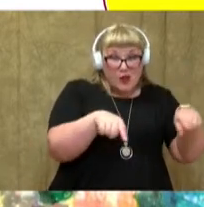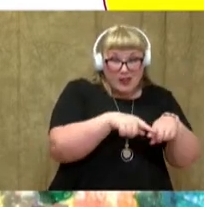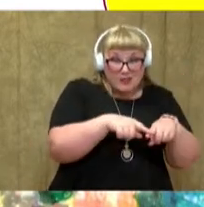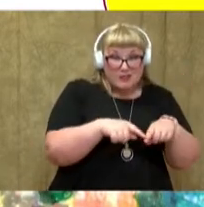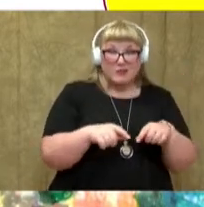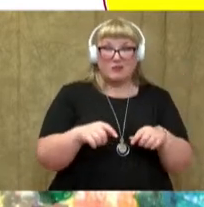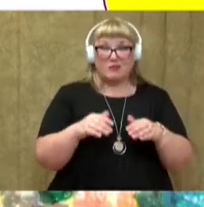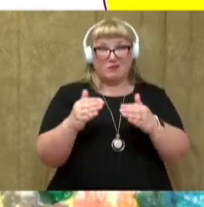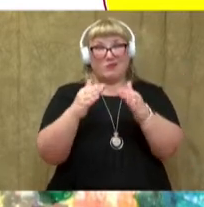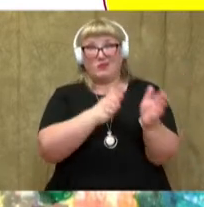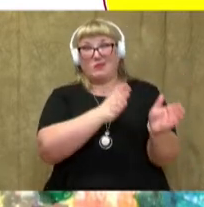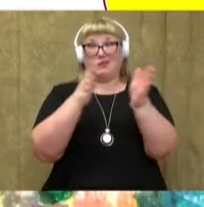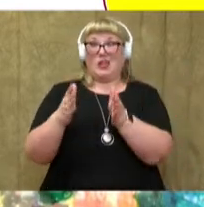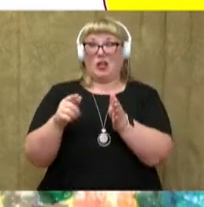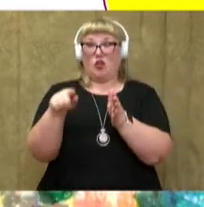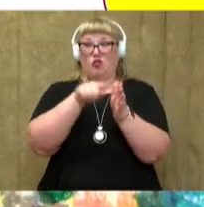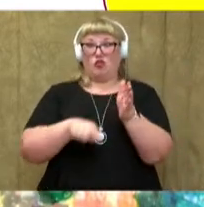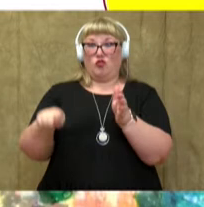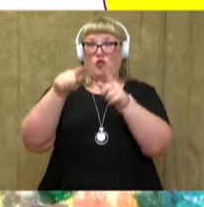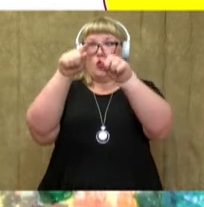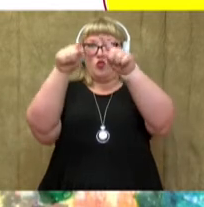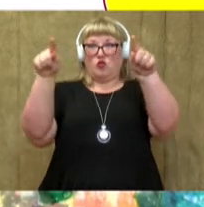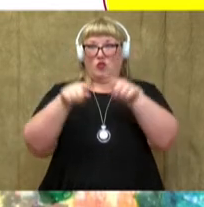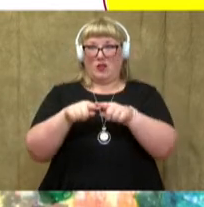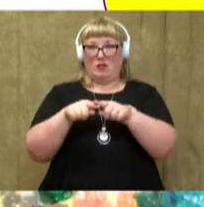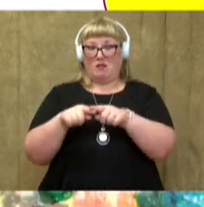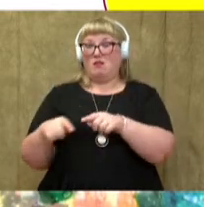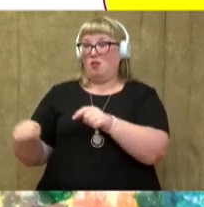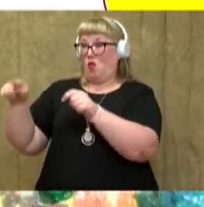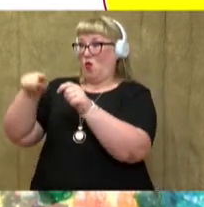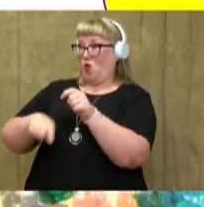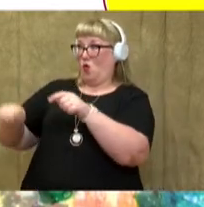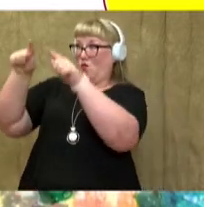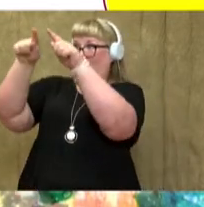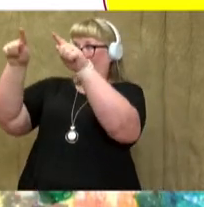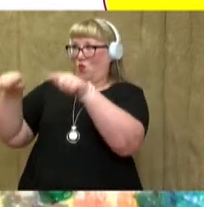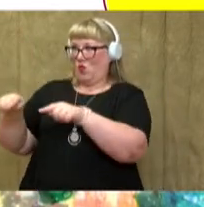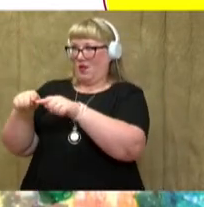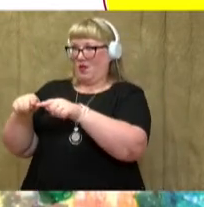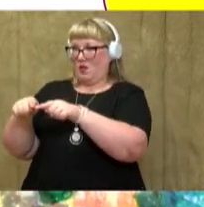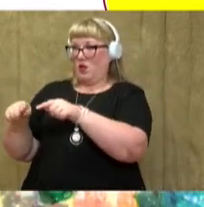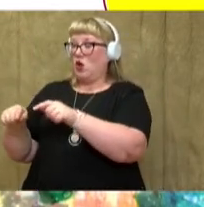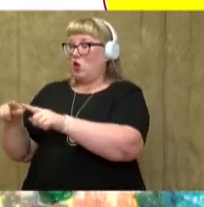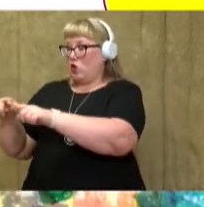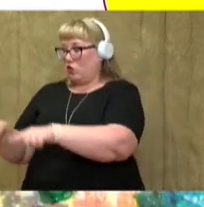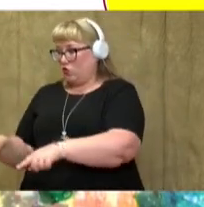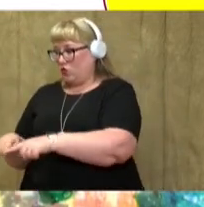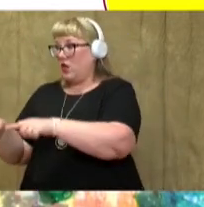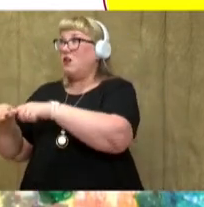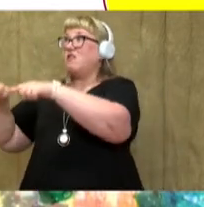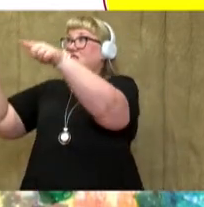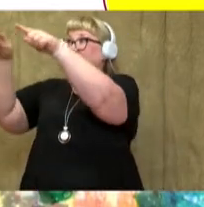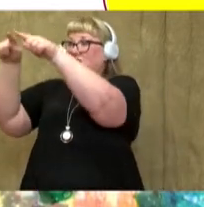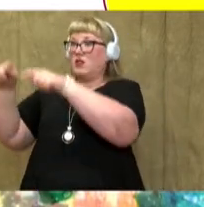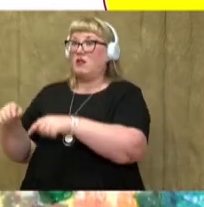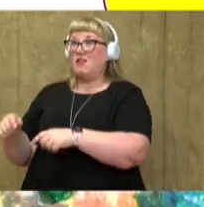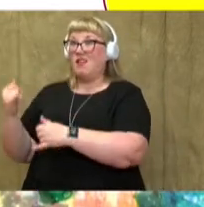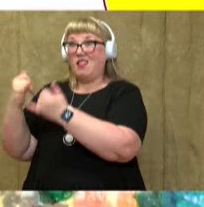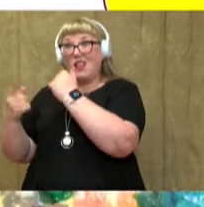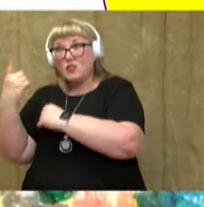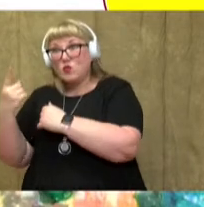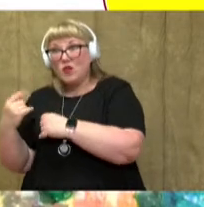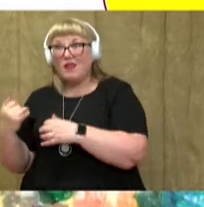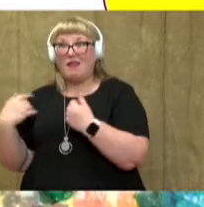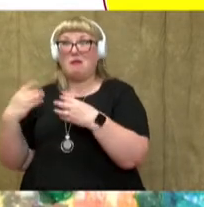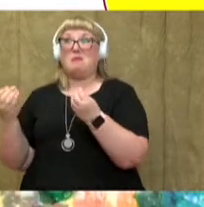circle and a triangle. And then we have an oval and a rectangle, two triangles, and then the last vase has all